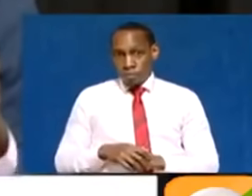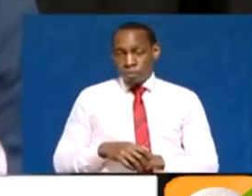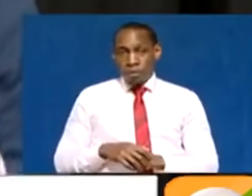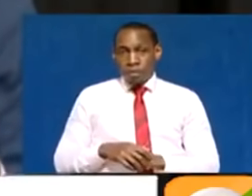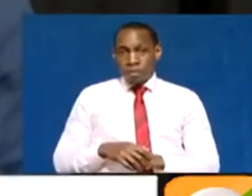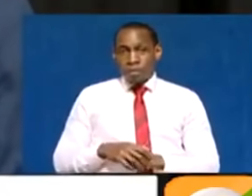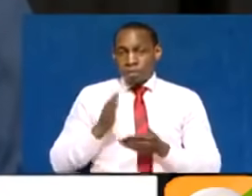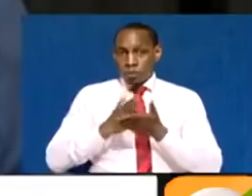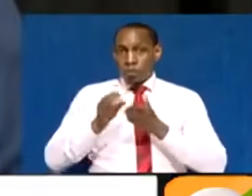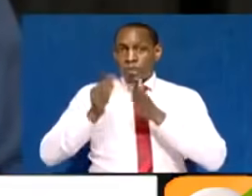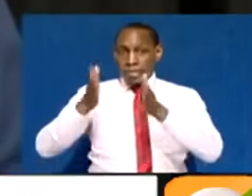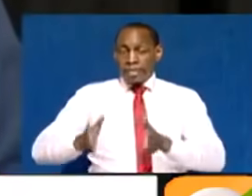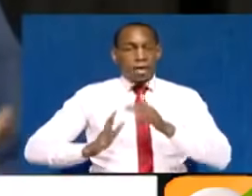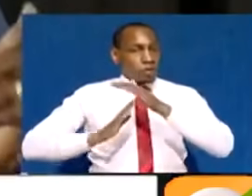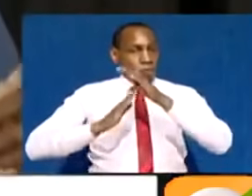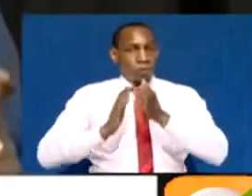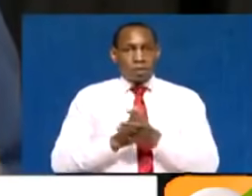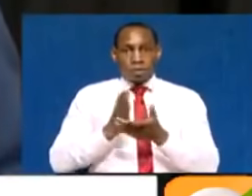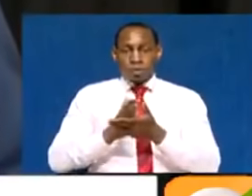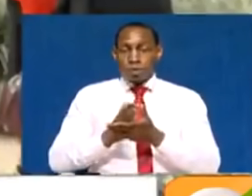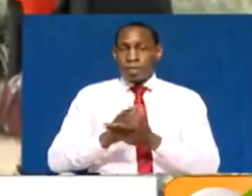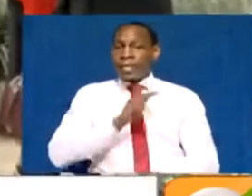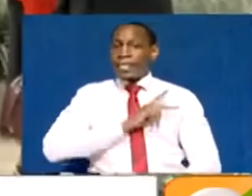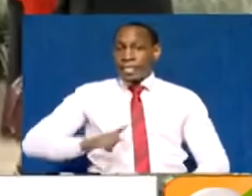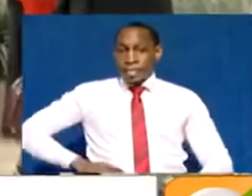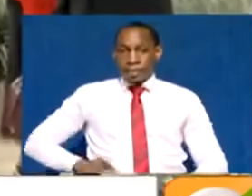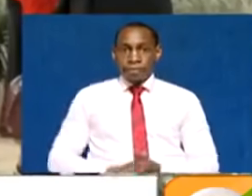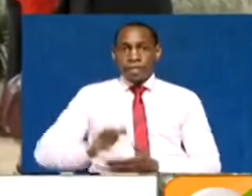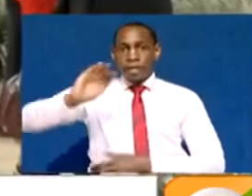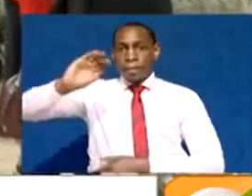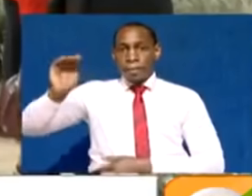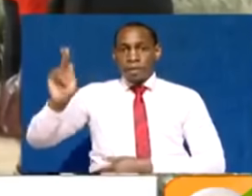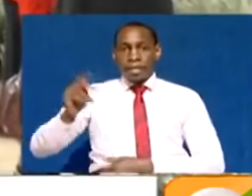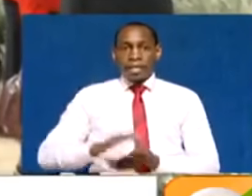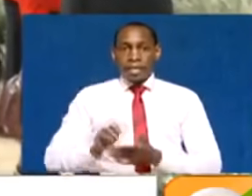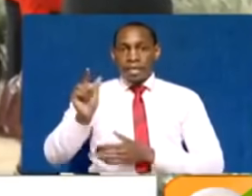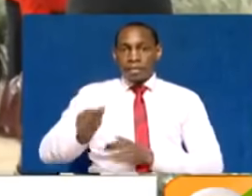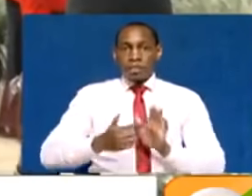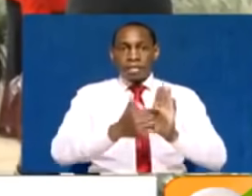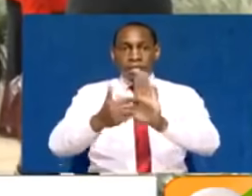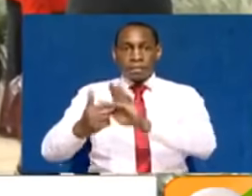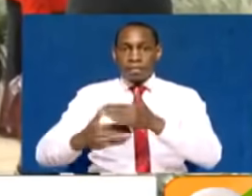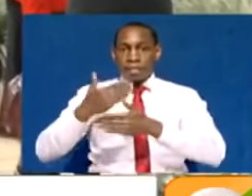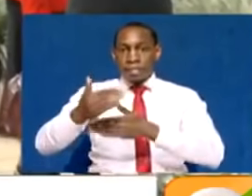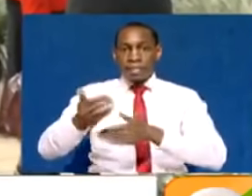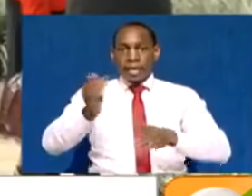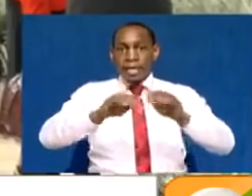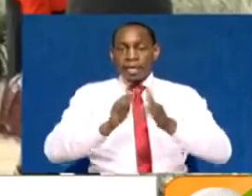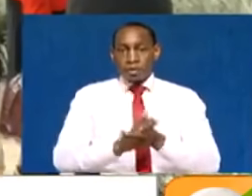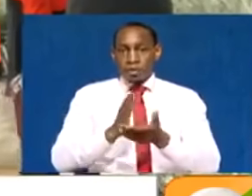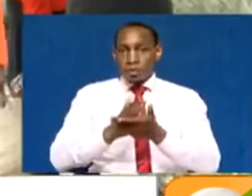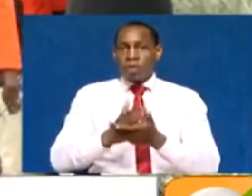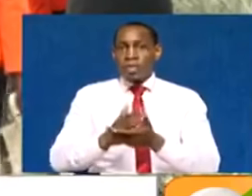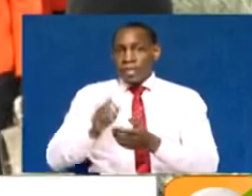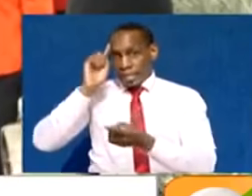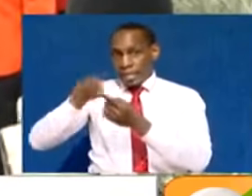is more than a Linda. He is a Mudamaki. With the Mount Kenya region feeling exposed in next year's polls, it is looking